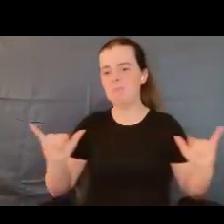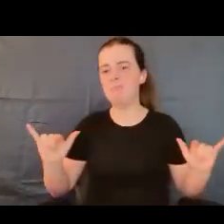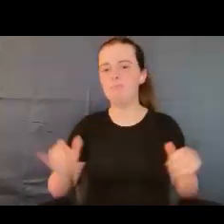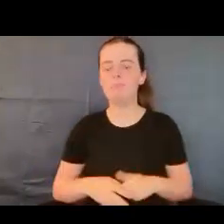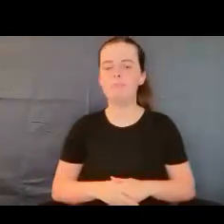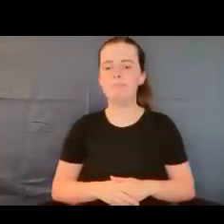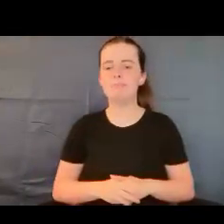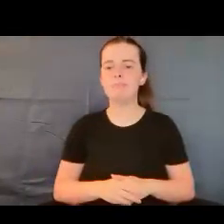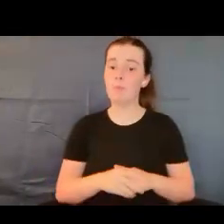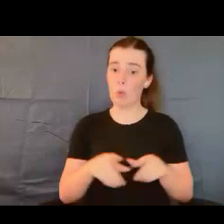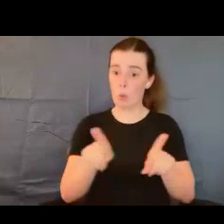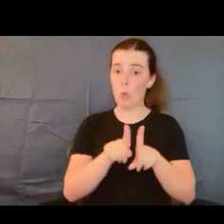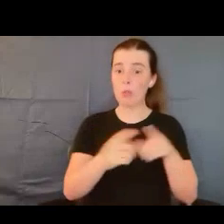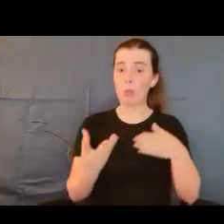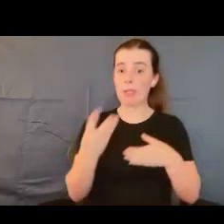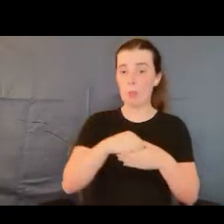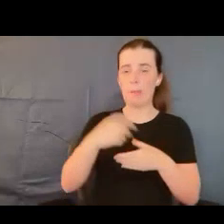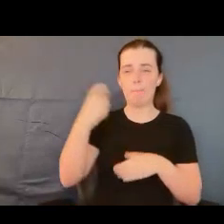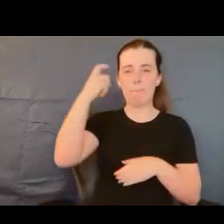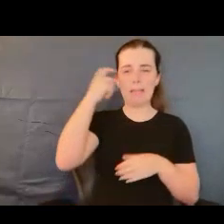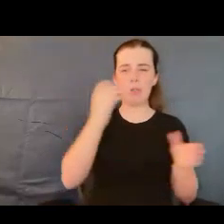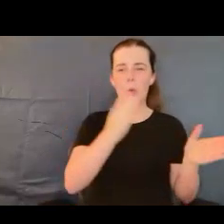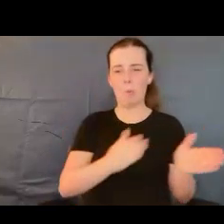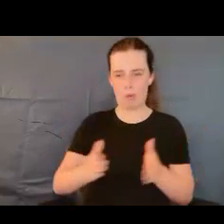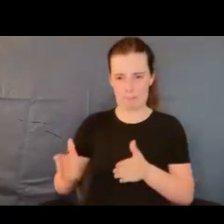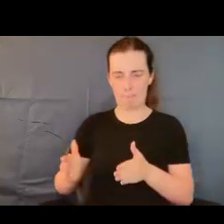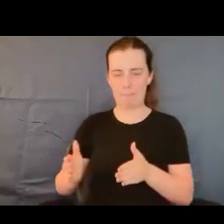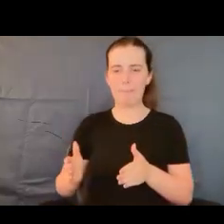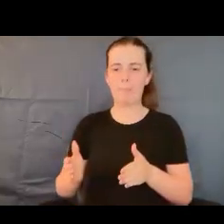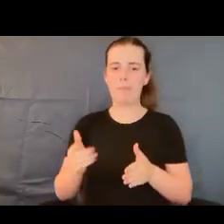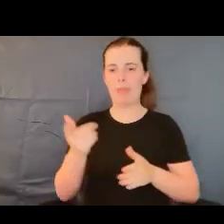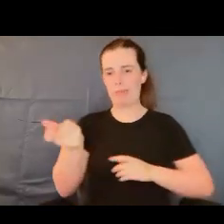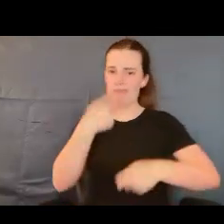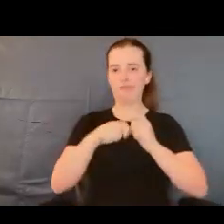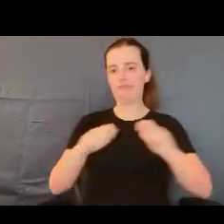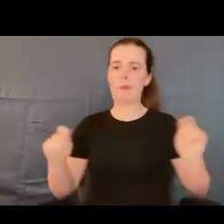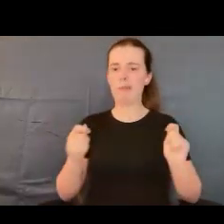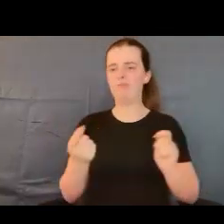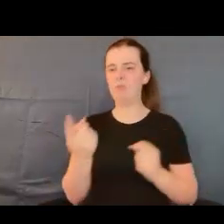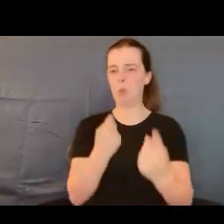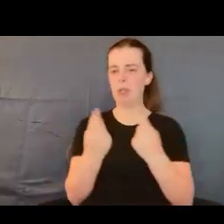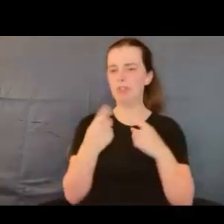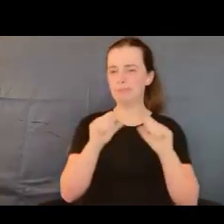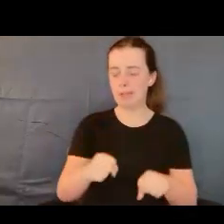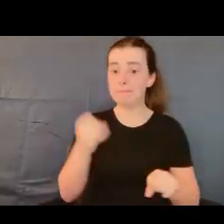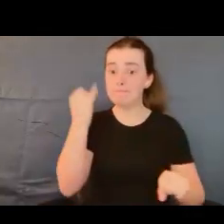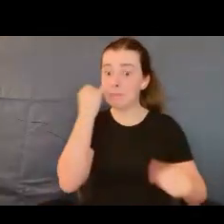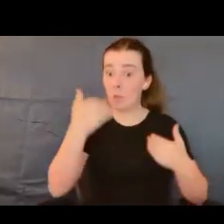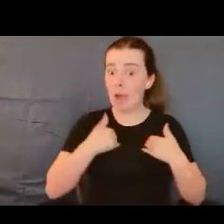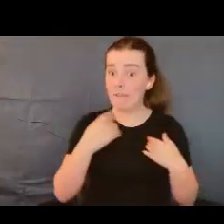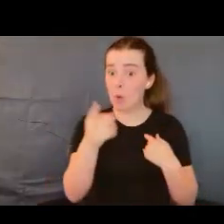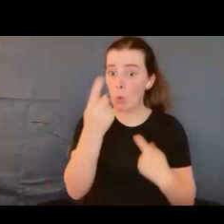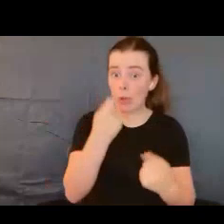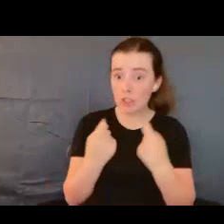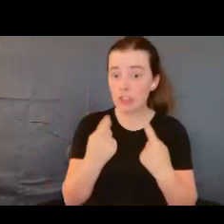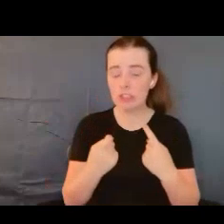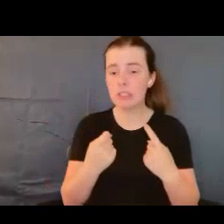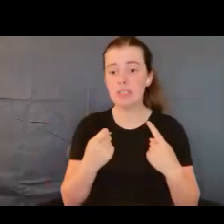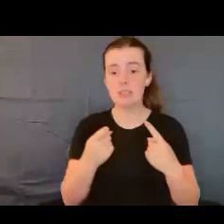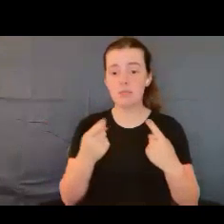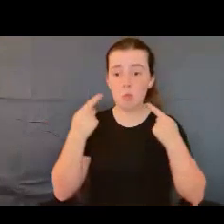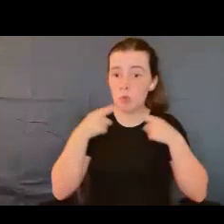talk about mental prep for a hard course like this, and then we'll kind of wrap up and I'll take questions. Also, if anyone has questions throughout, I certainly don't mind at